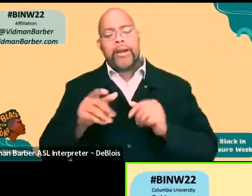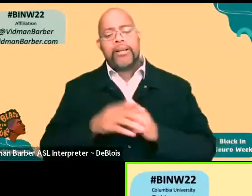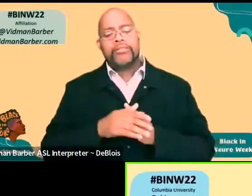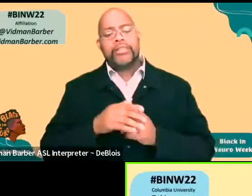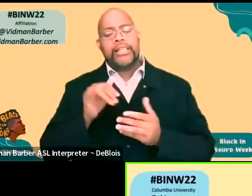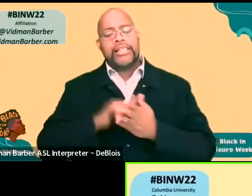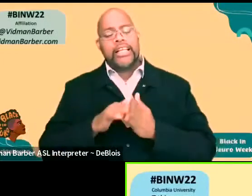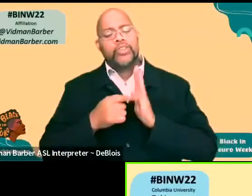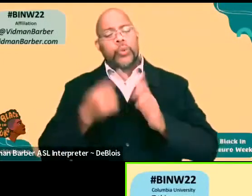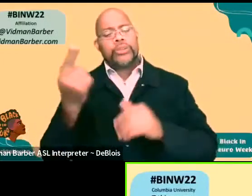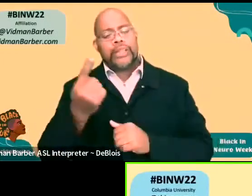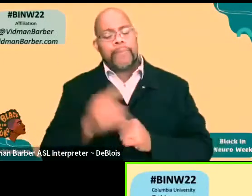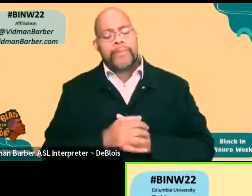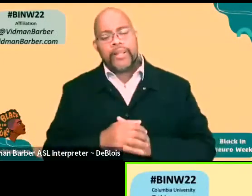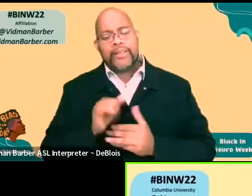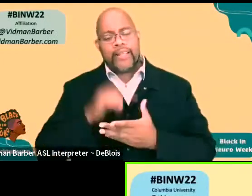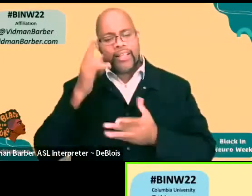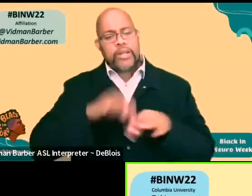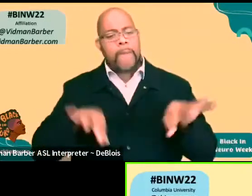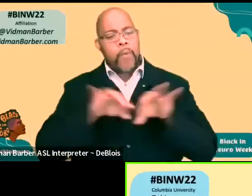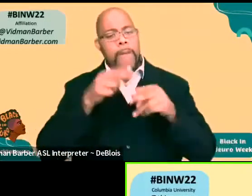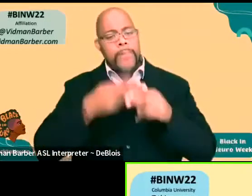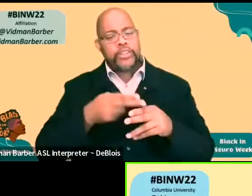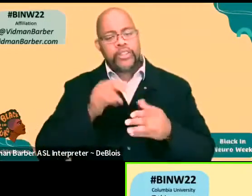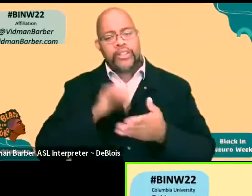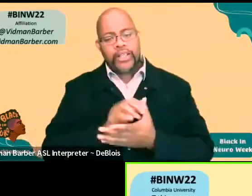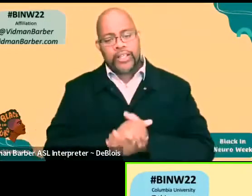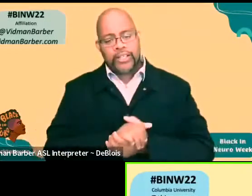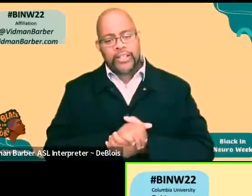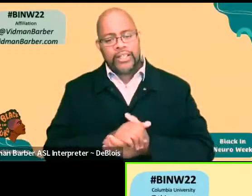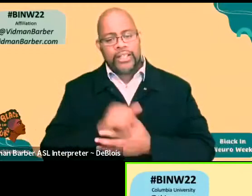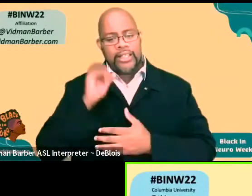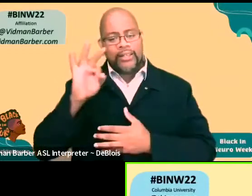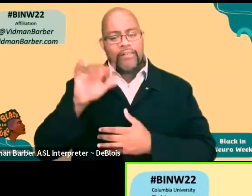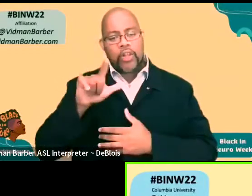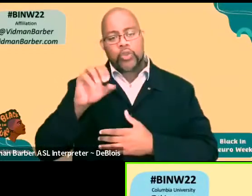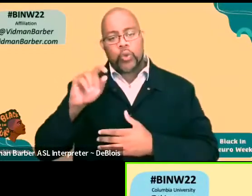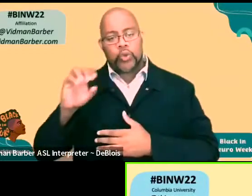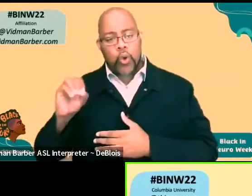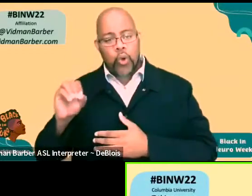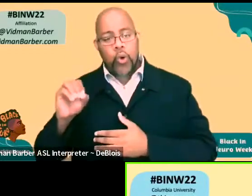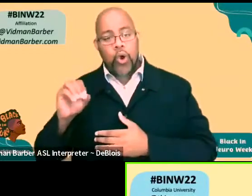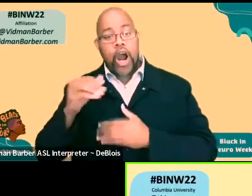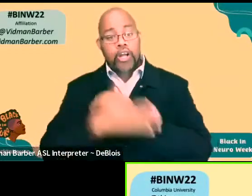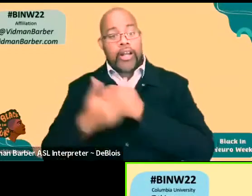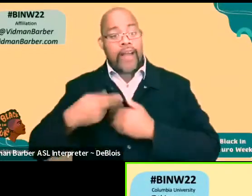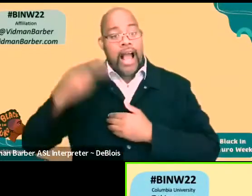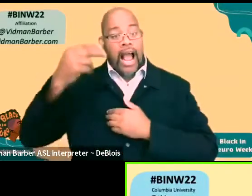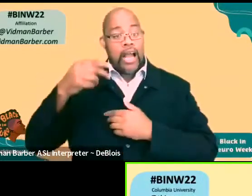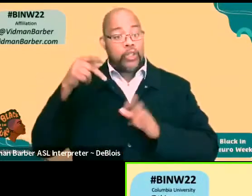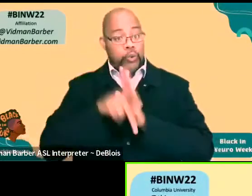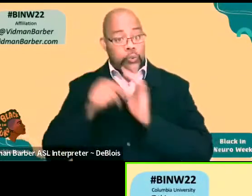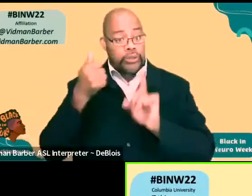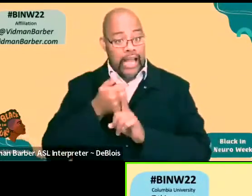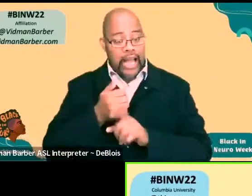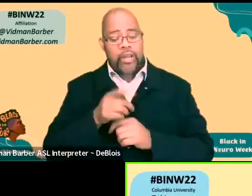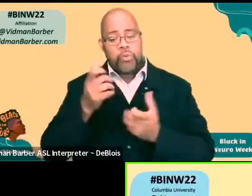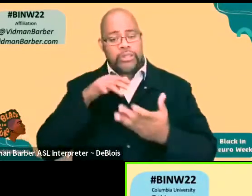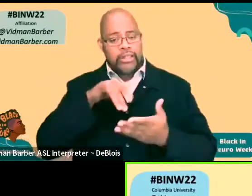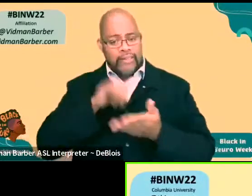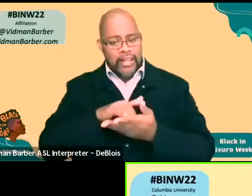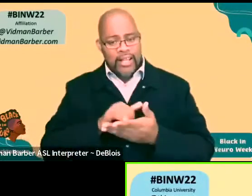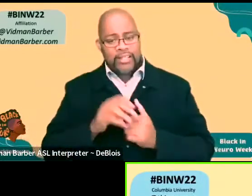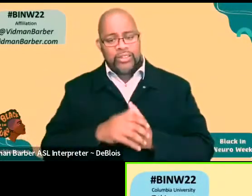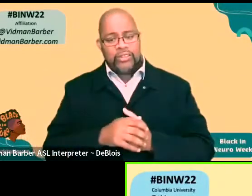forth something that I think it's important to mention, that if Lesotho is a country with the highest incidence of suicide and you want to study that